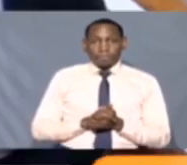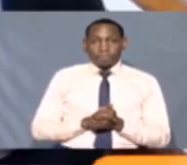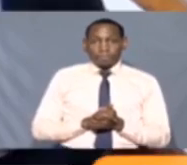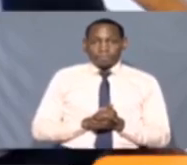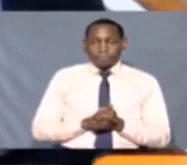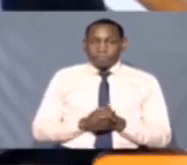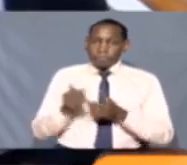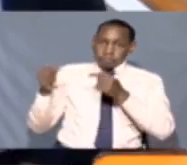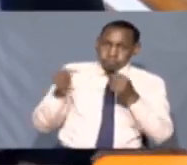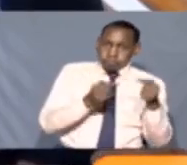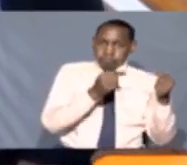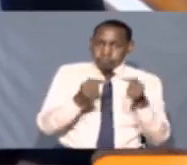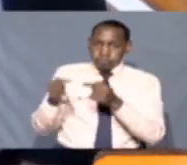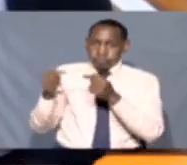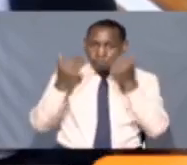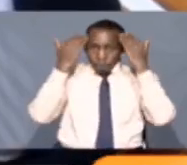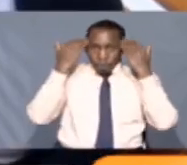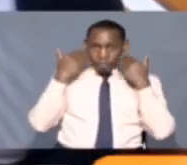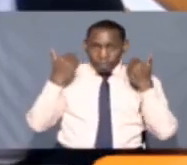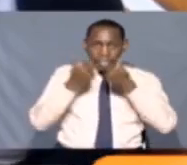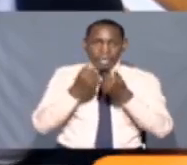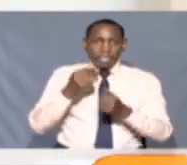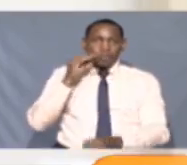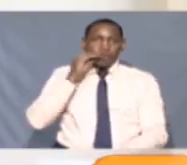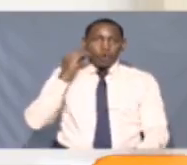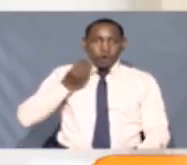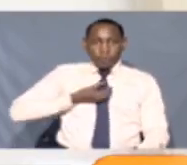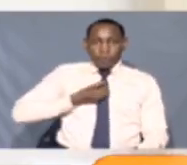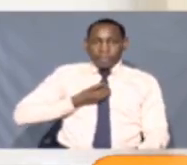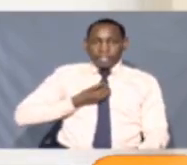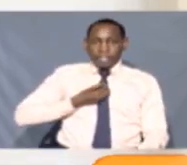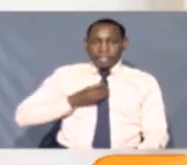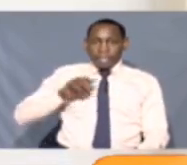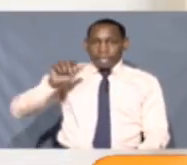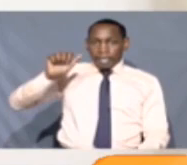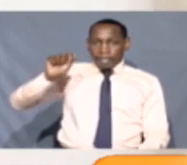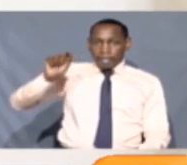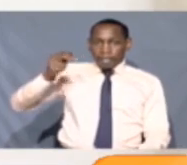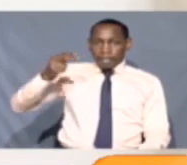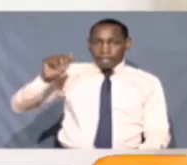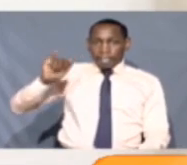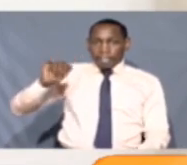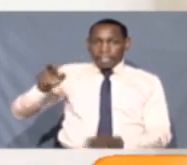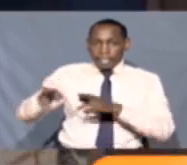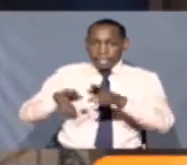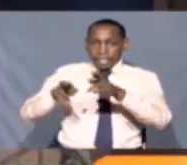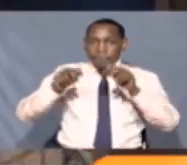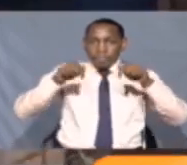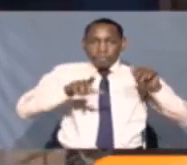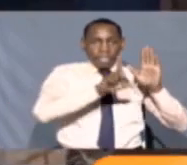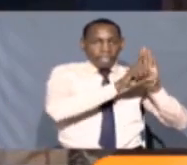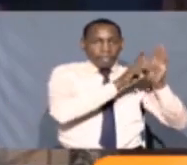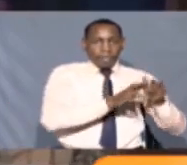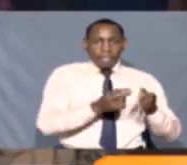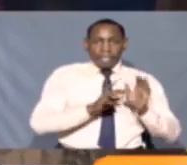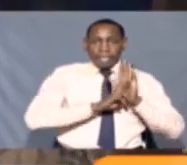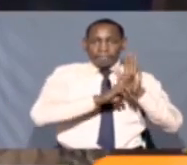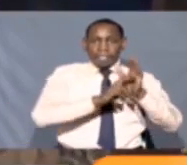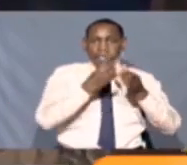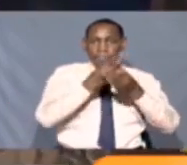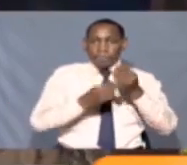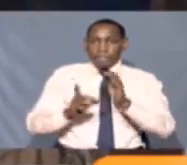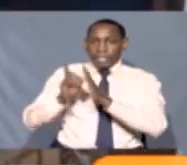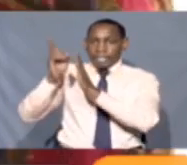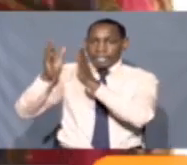It's been a back and forth in court for some of the owners at the upmarket Green Park Estate in Athi River. And today, lawyers representing both the developer